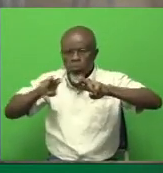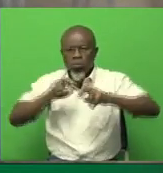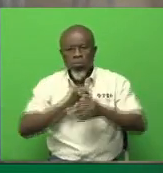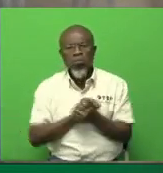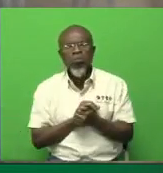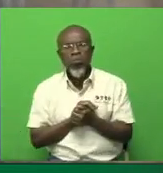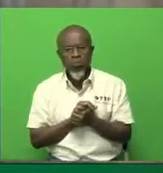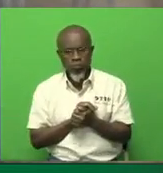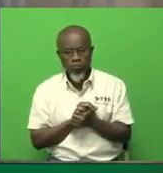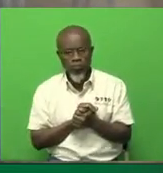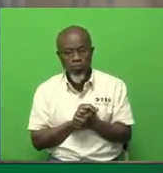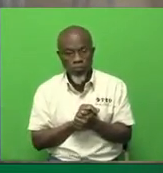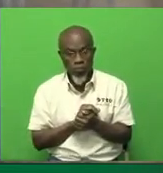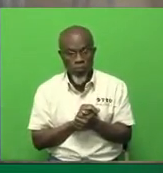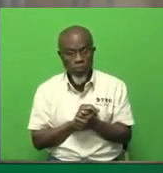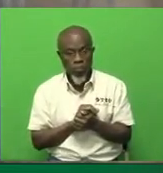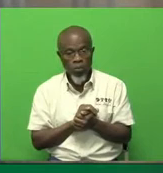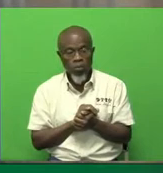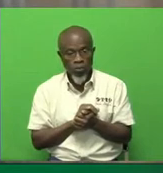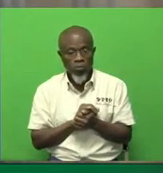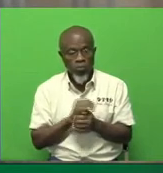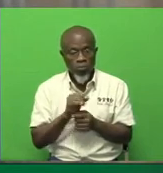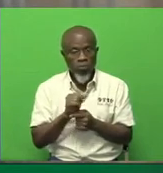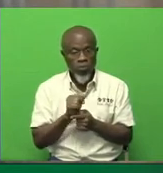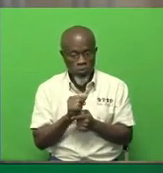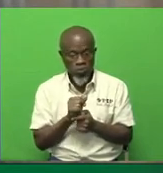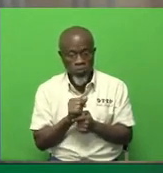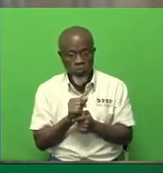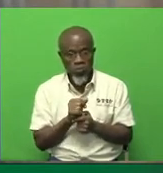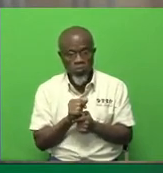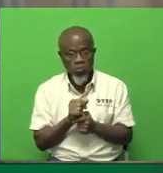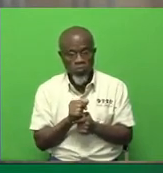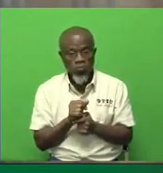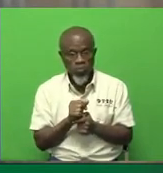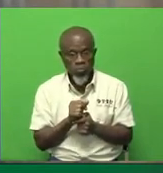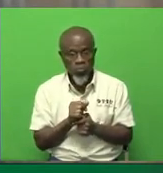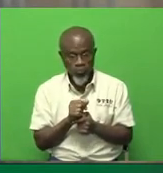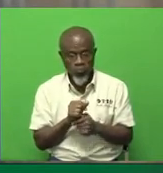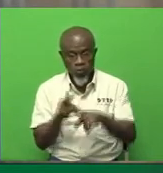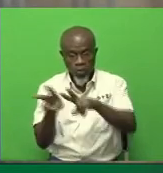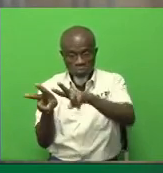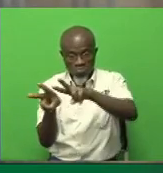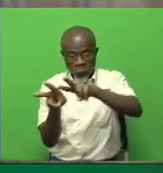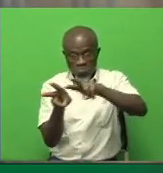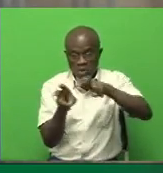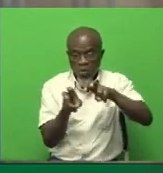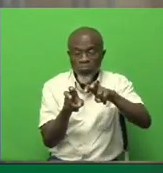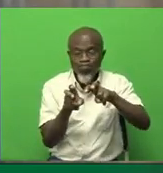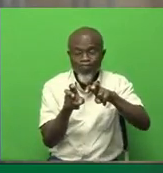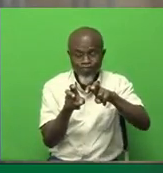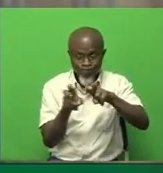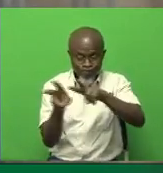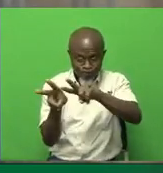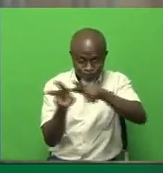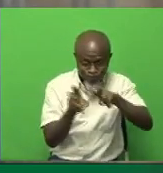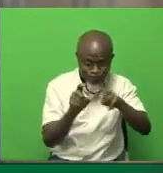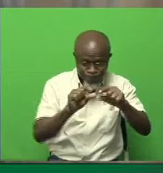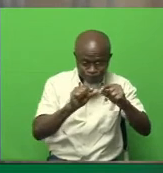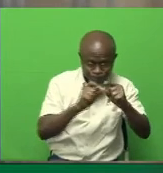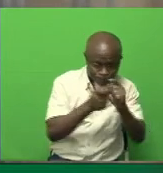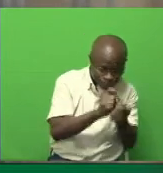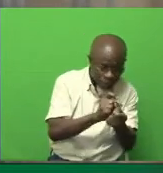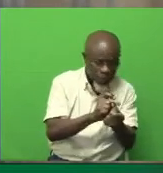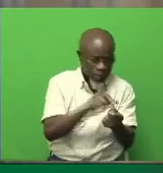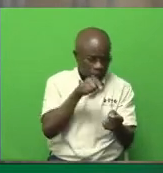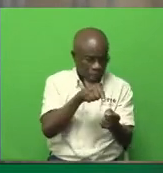2020 speaks to many such projects for public private Partnerships I want to ask again to tell you ask